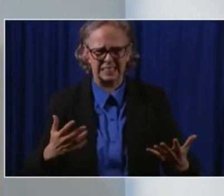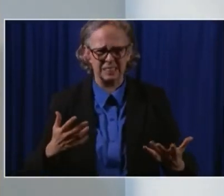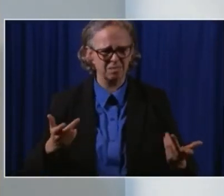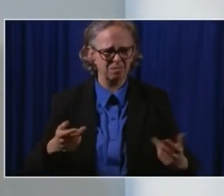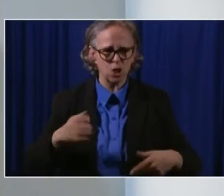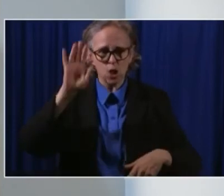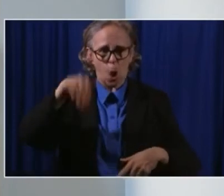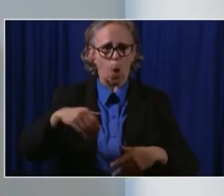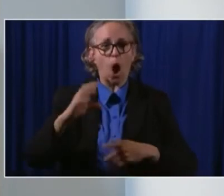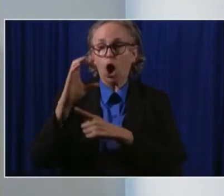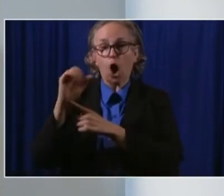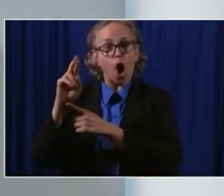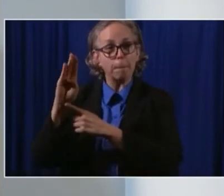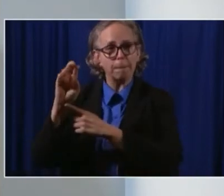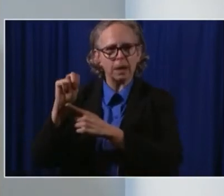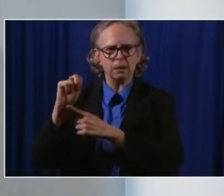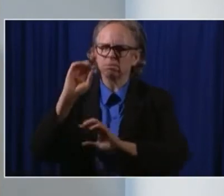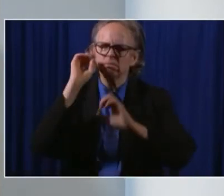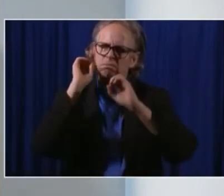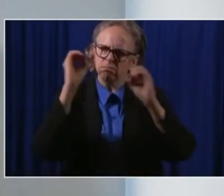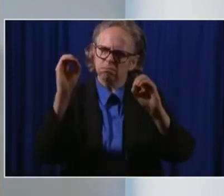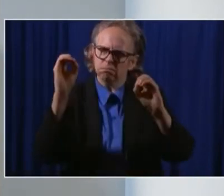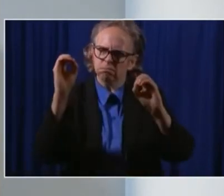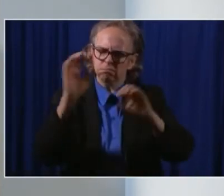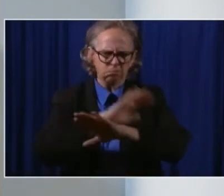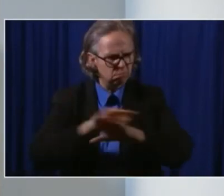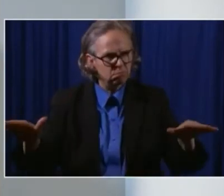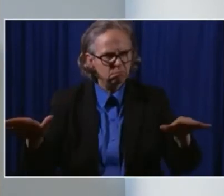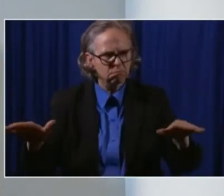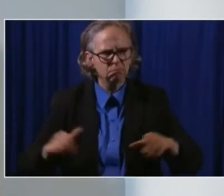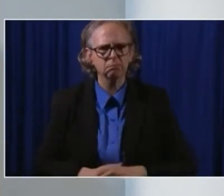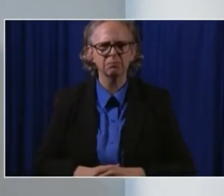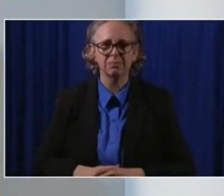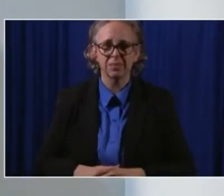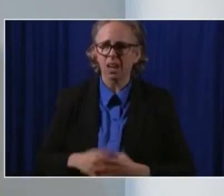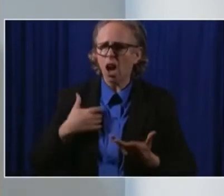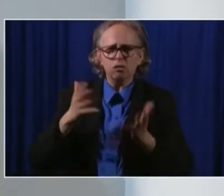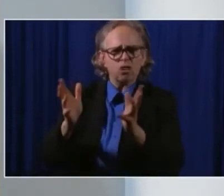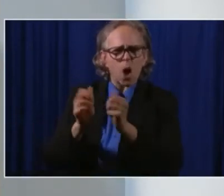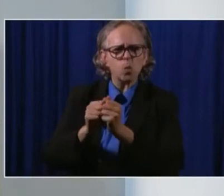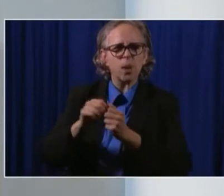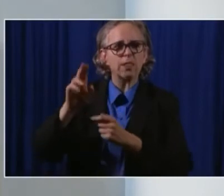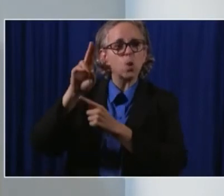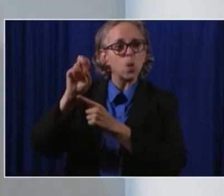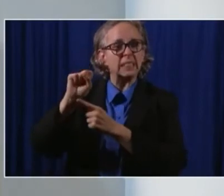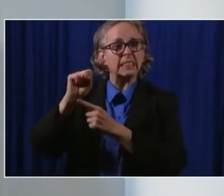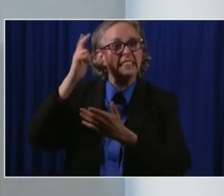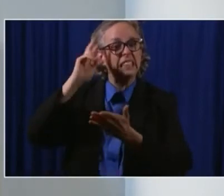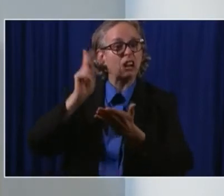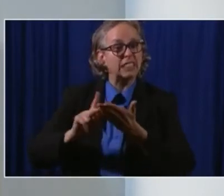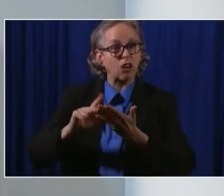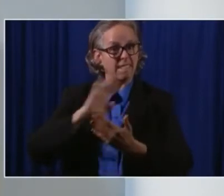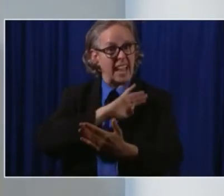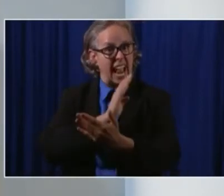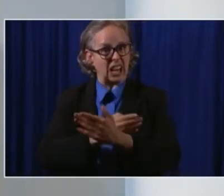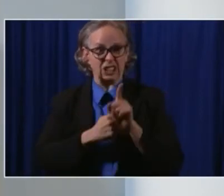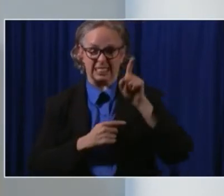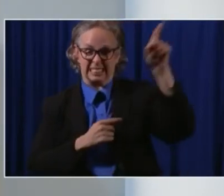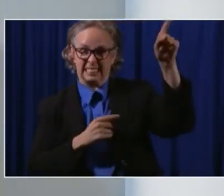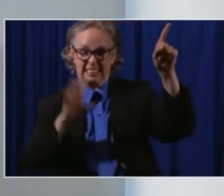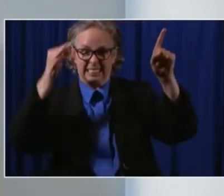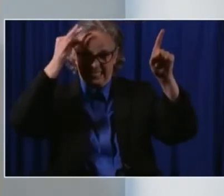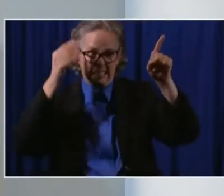reduction. And in the near term, I literally talked to the U.S. Secretary of Energy about this morning. In the near term, nuclear